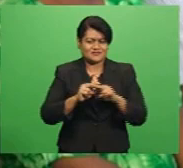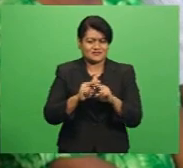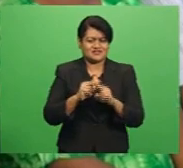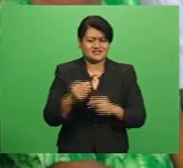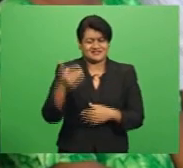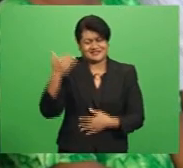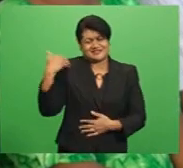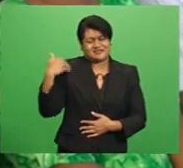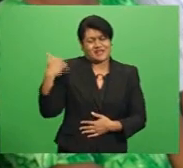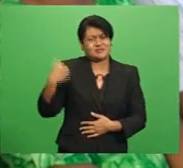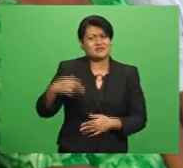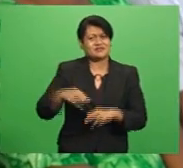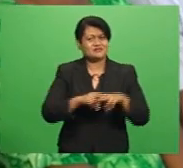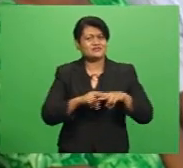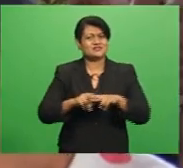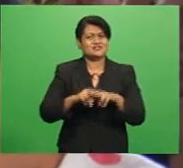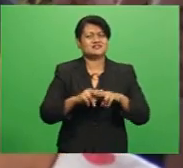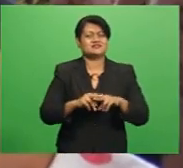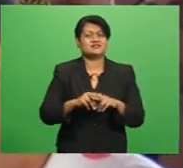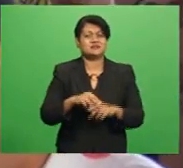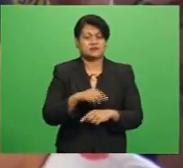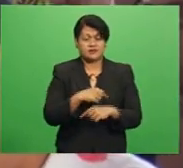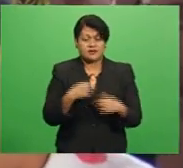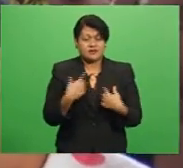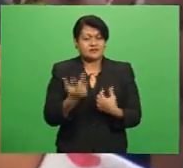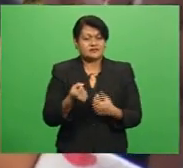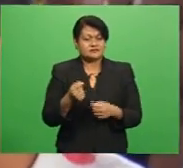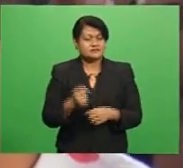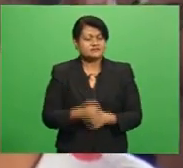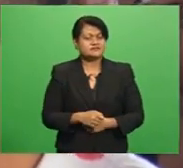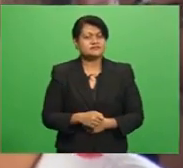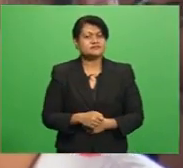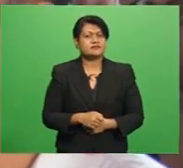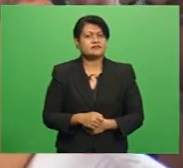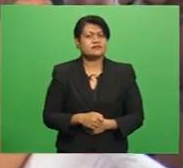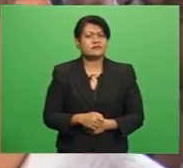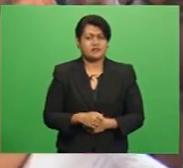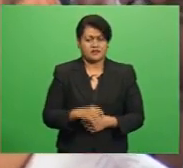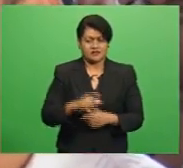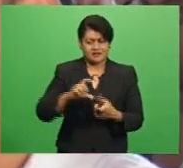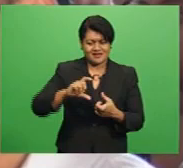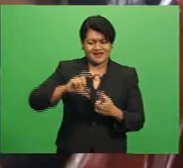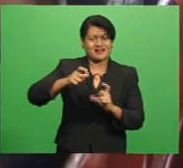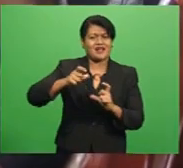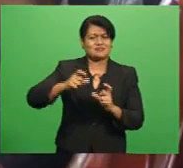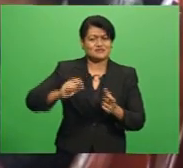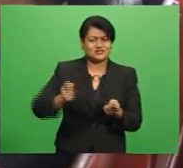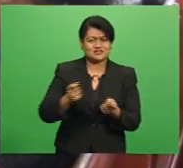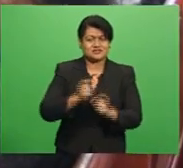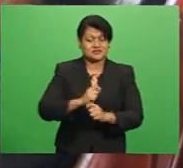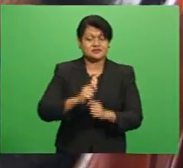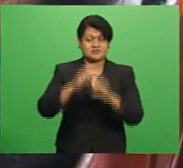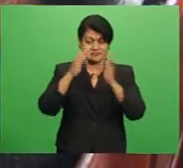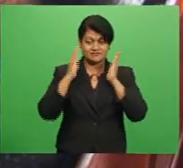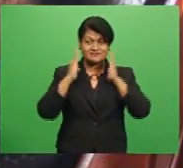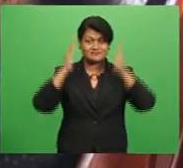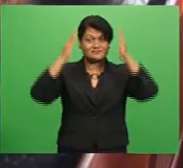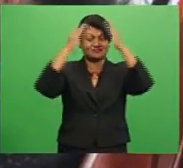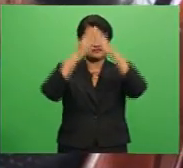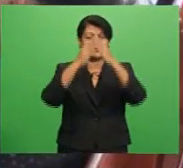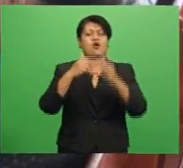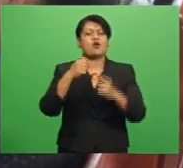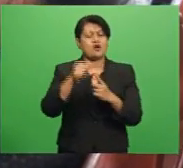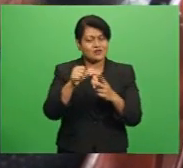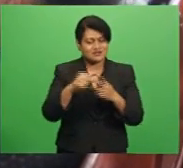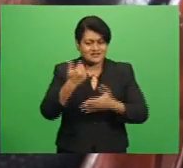He's congratulated the Fijian government for championing the blue ocean economy and climate change. The Archbishop also highlighted domestic